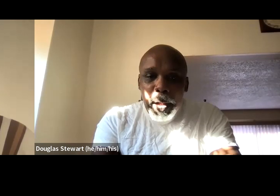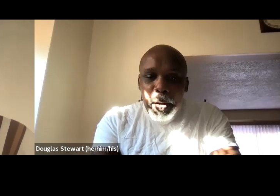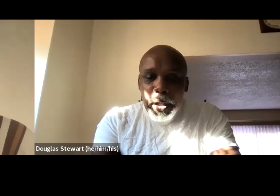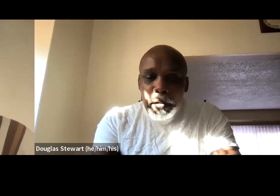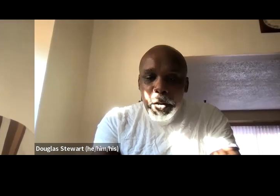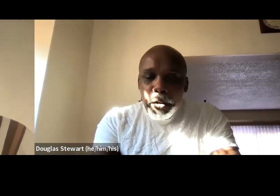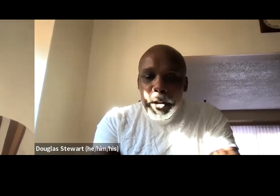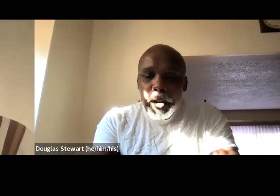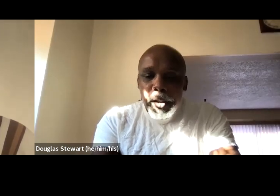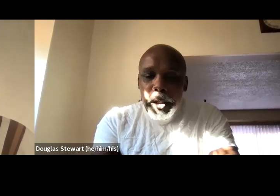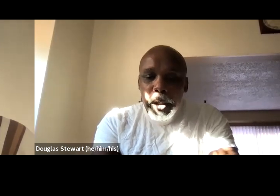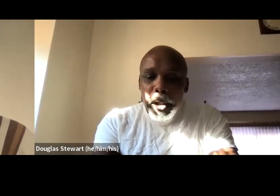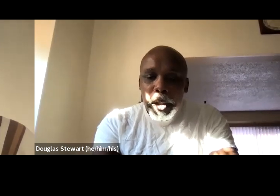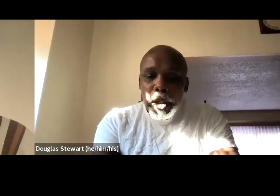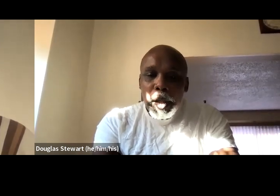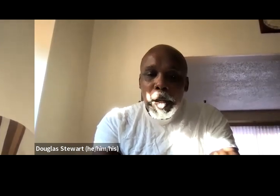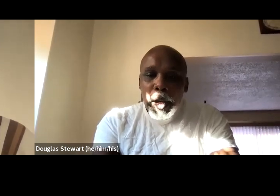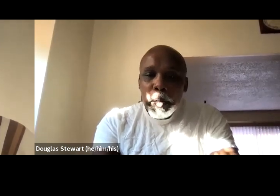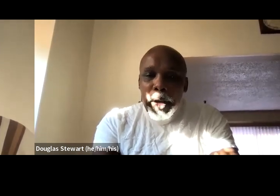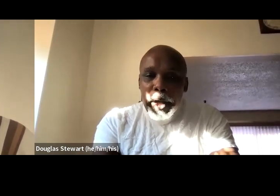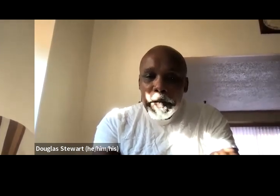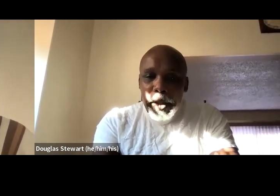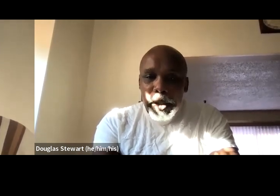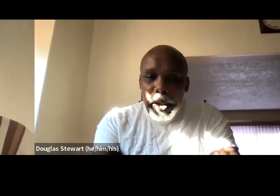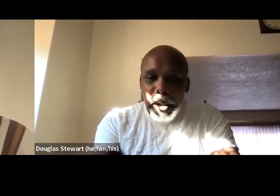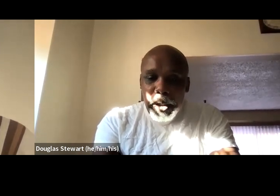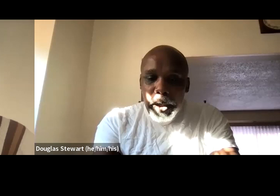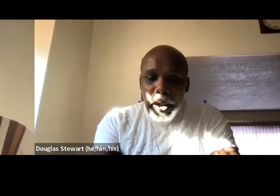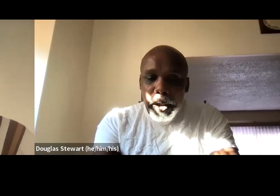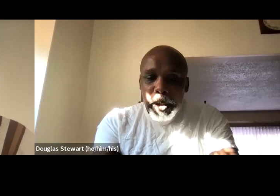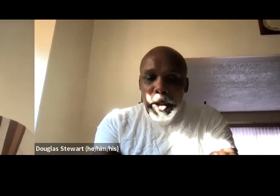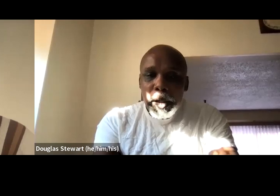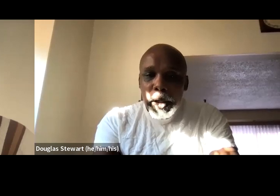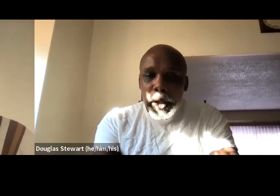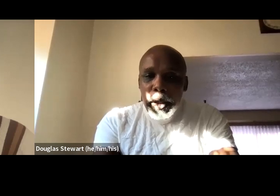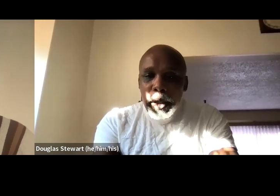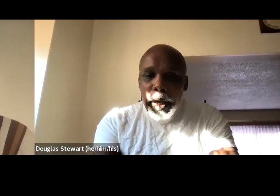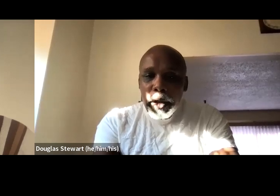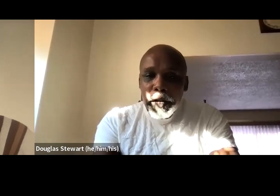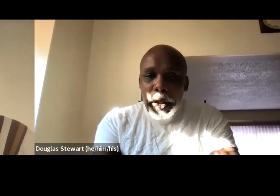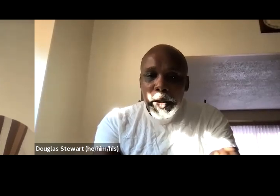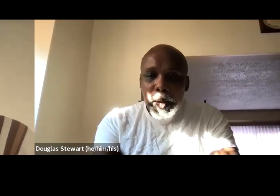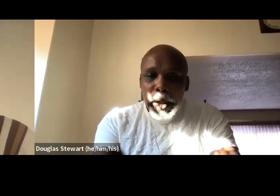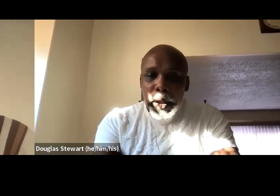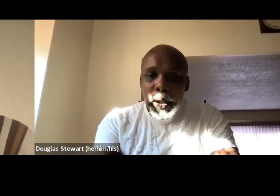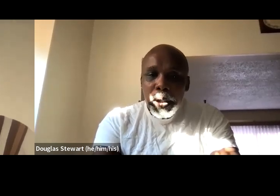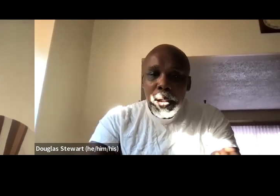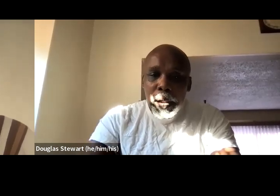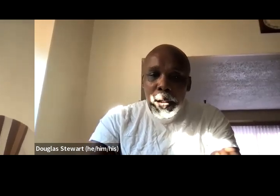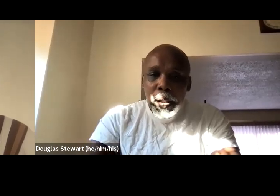And then I'm looking for reversing Manifest Destiny, I think is the title of the next